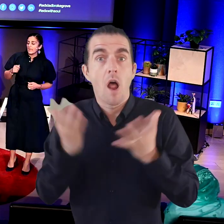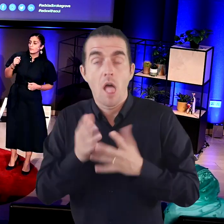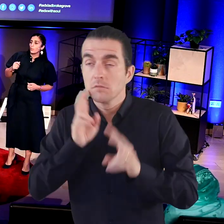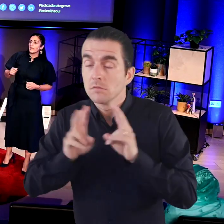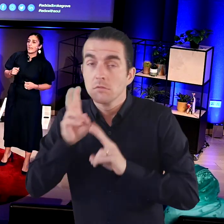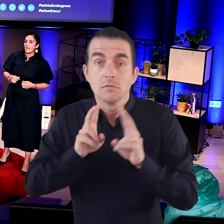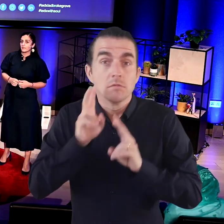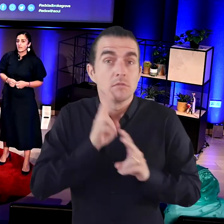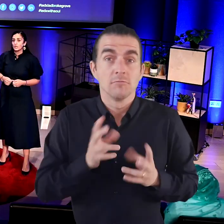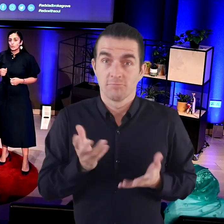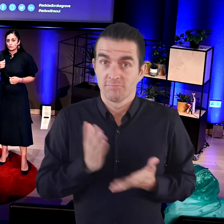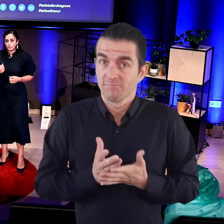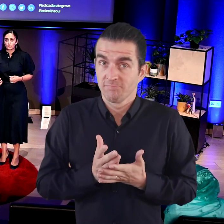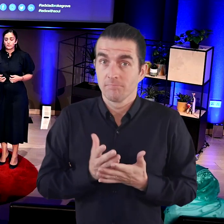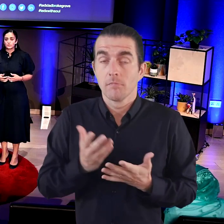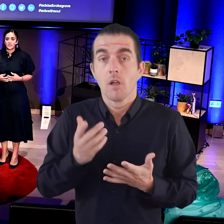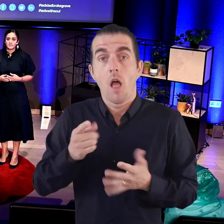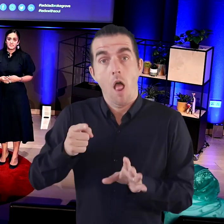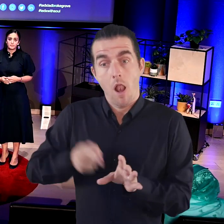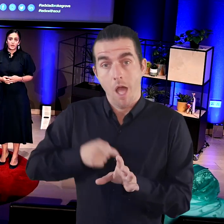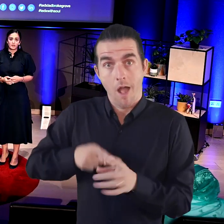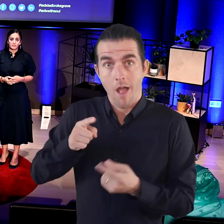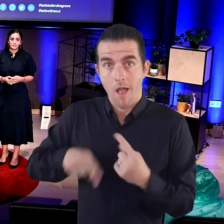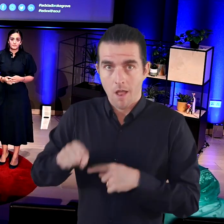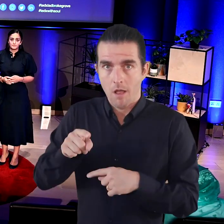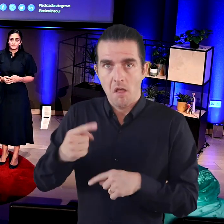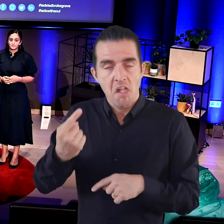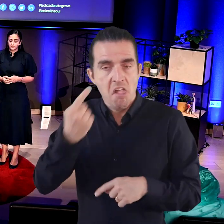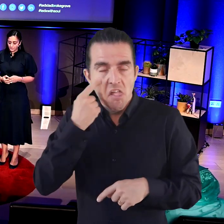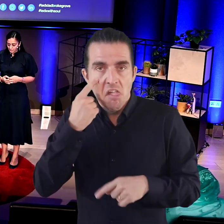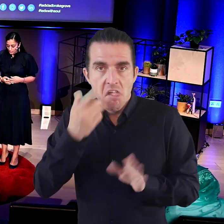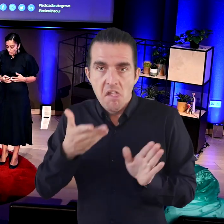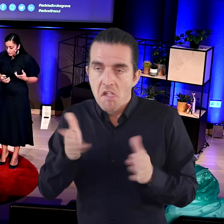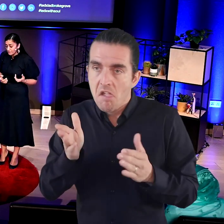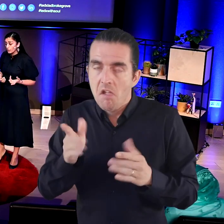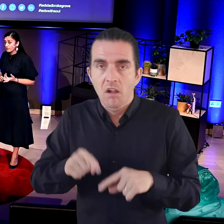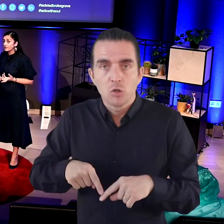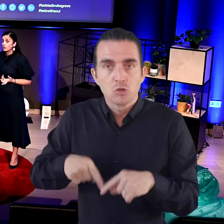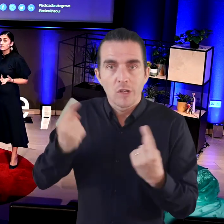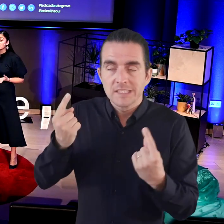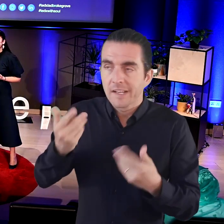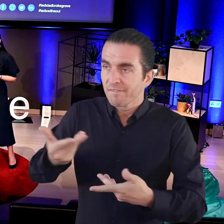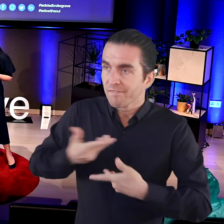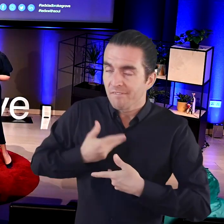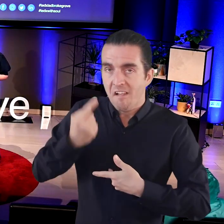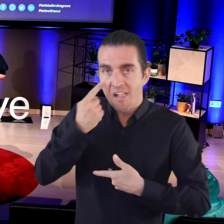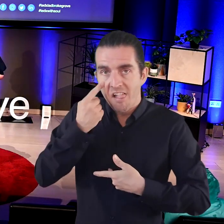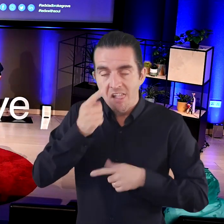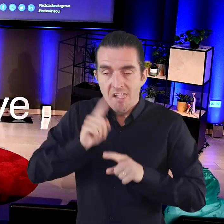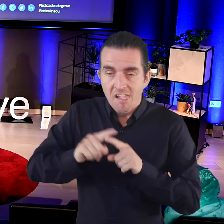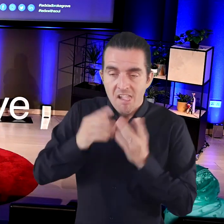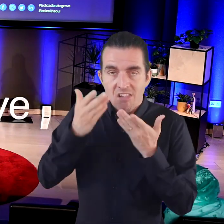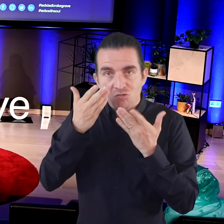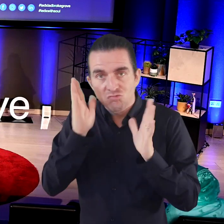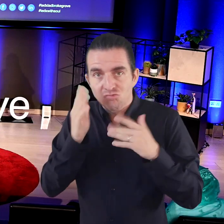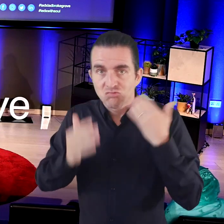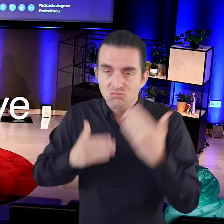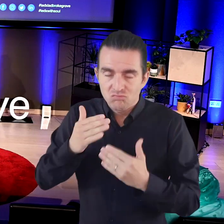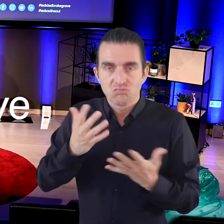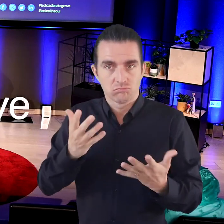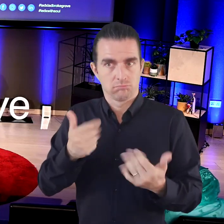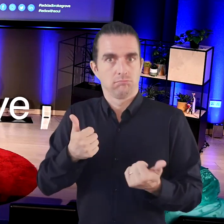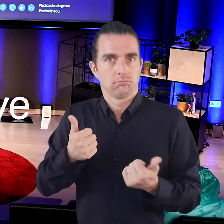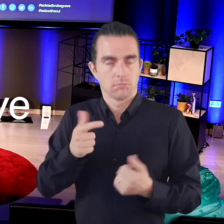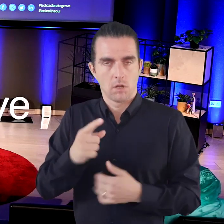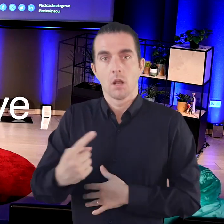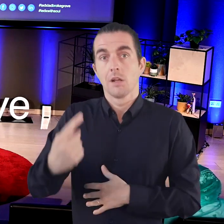people in one area who took the alternative path. On the 4th of August 2011, I was working at Lancaster